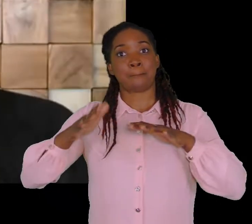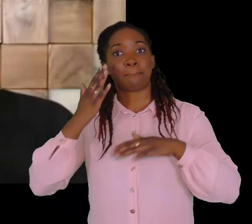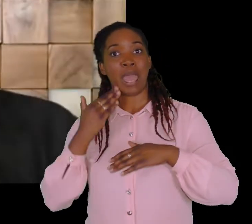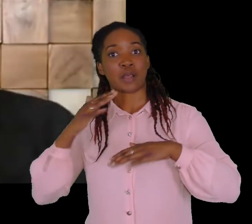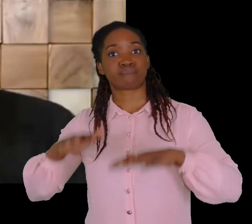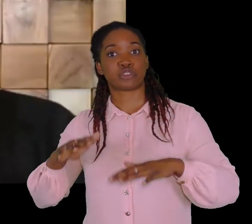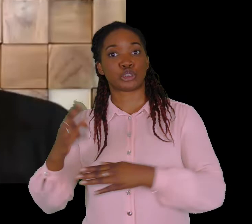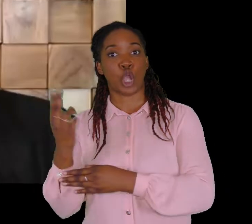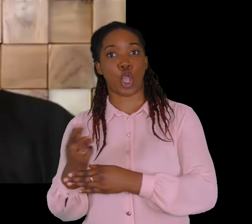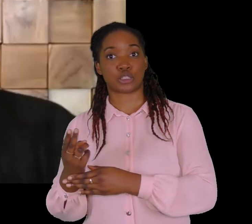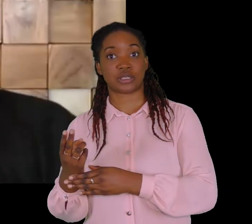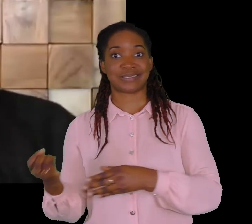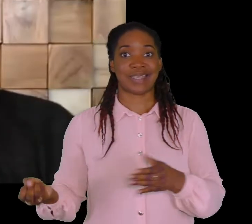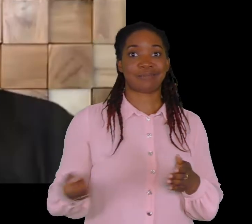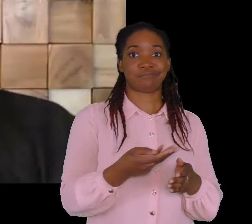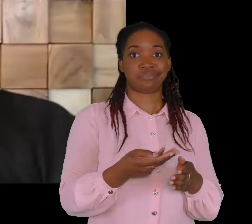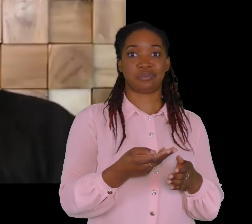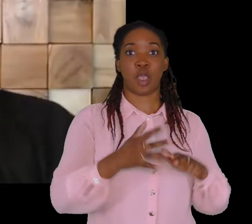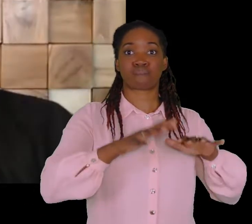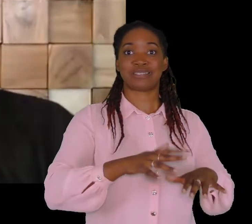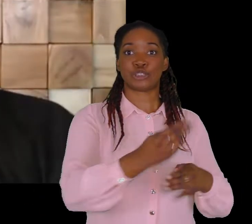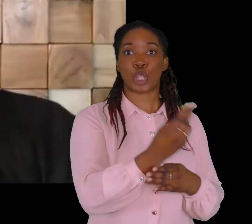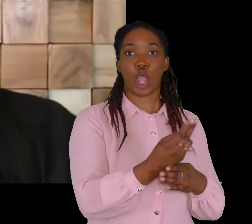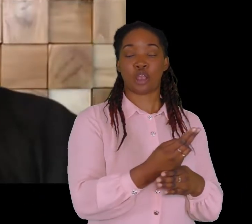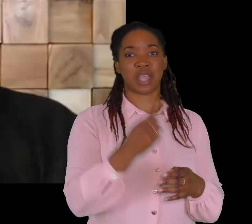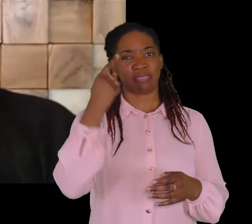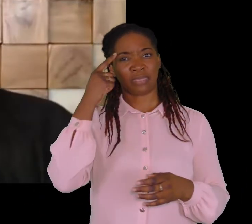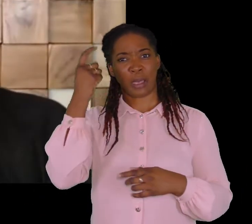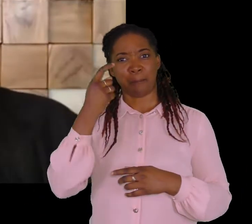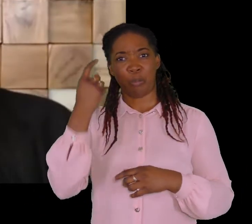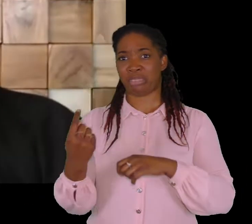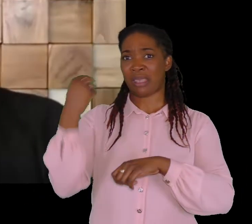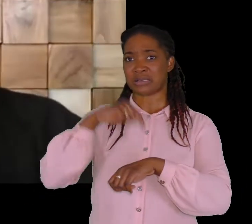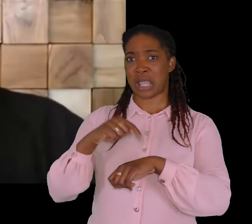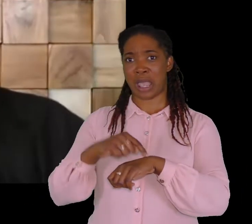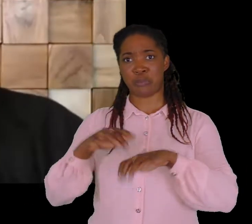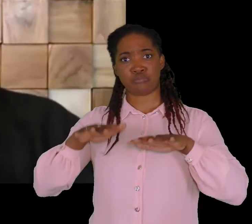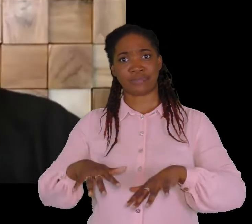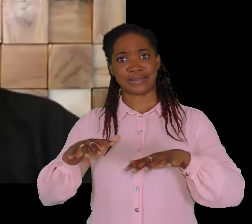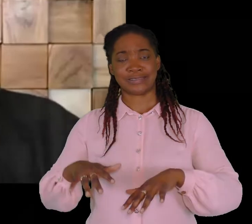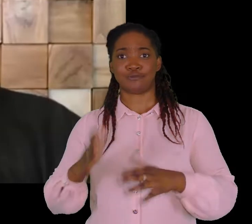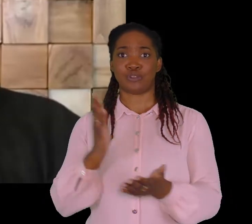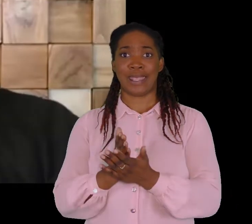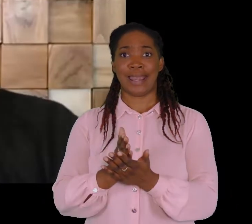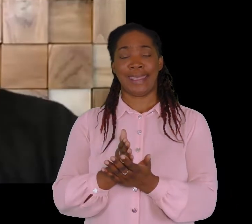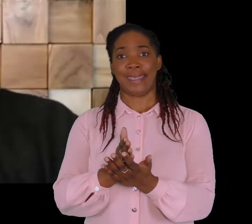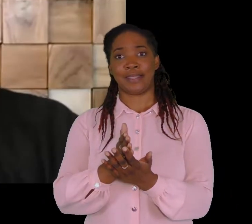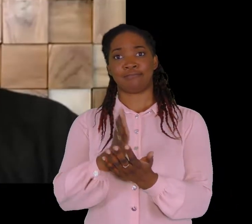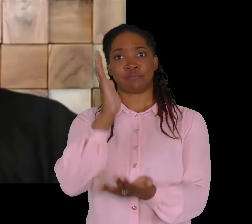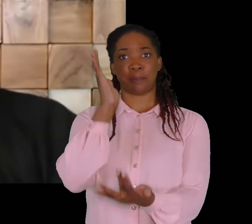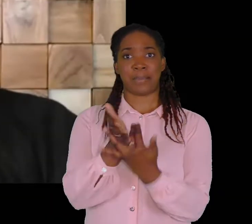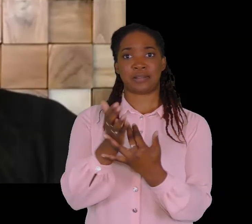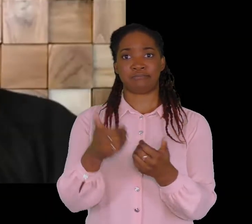about how parochial Britain was at the time. I mean, come on. I mean, think about London in 1989 or